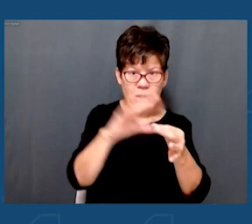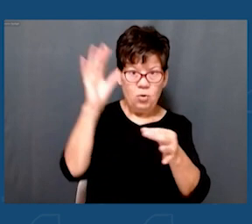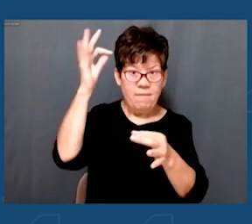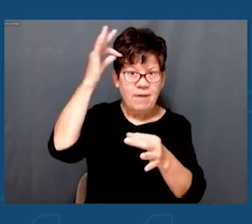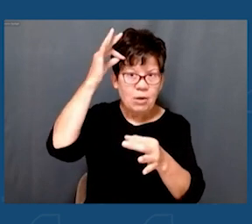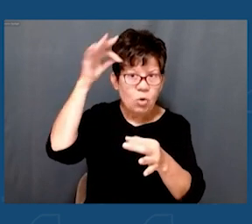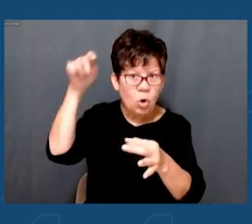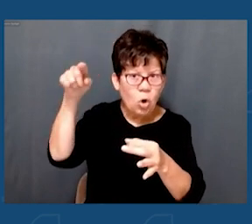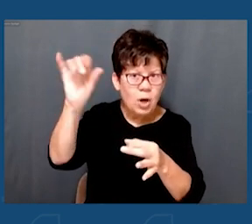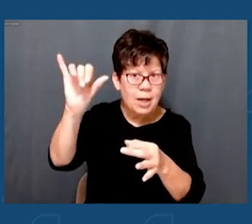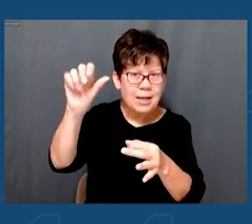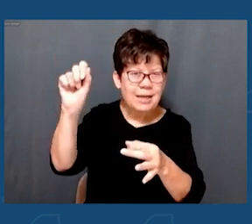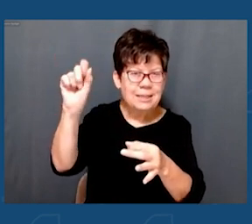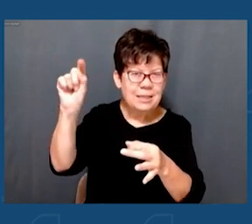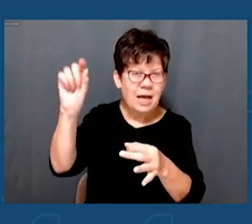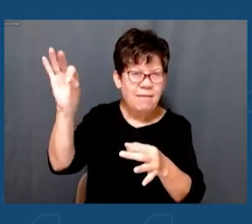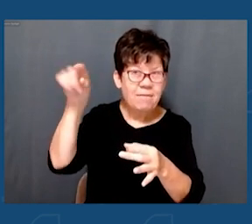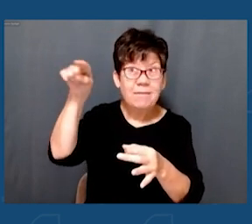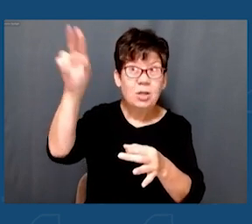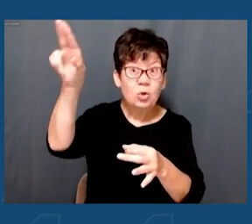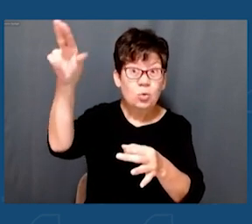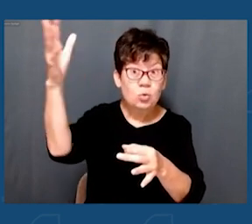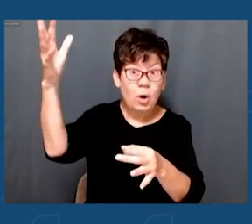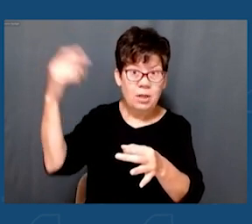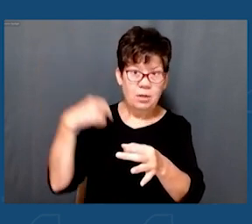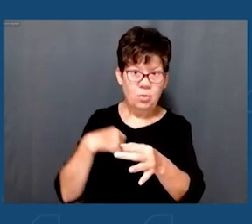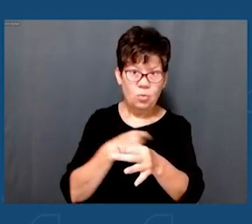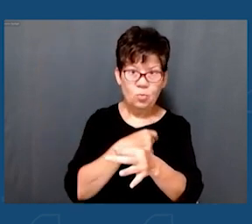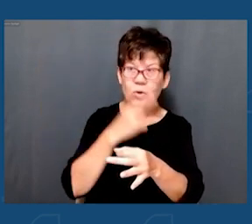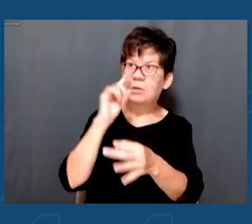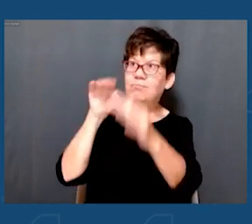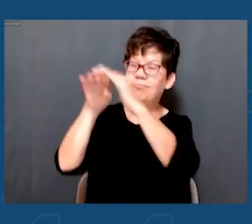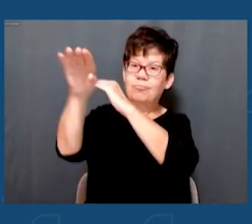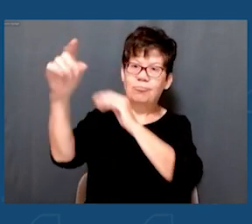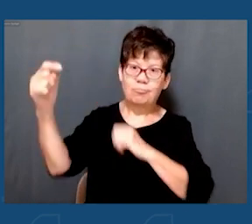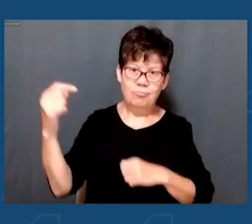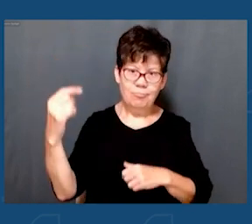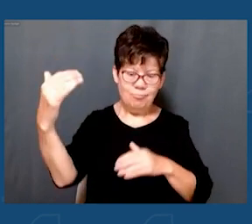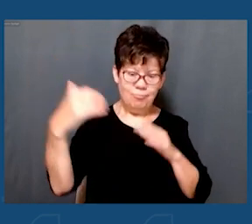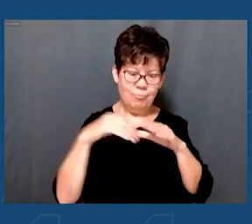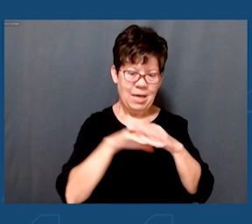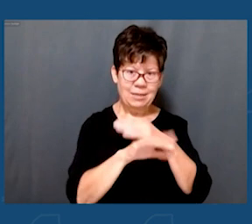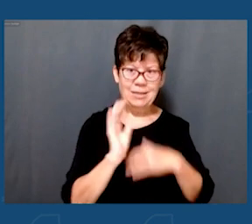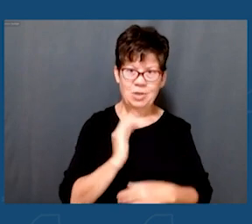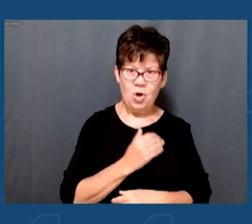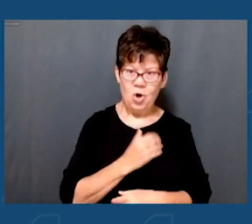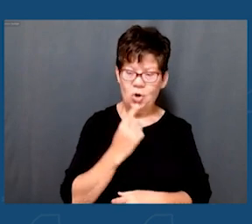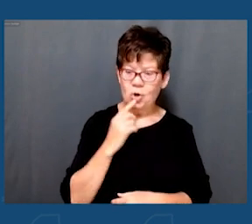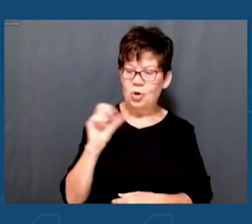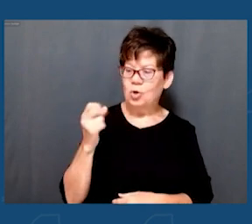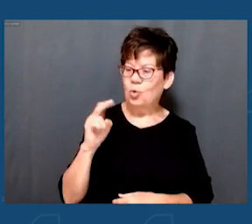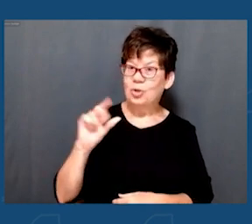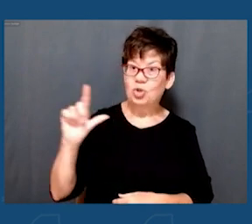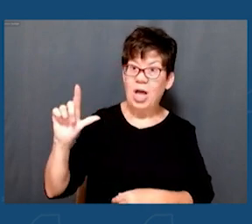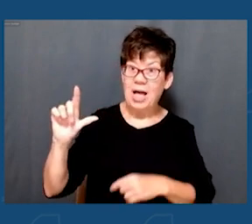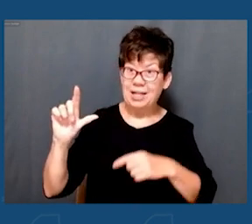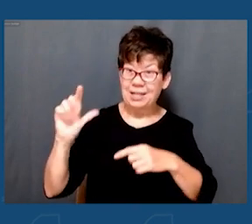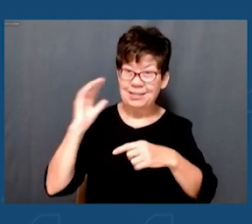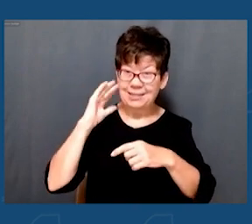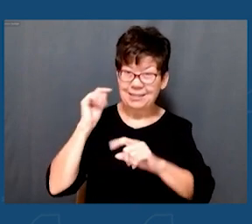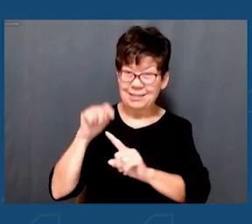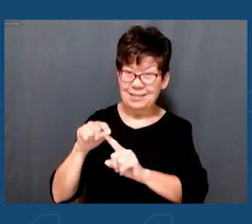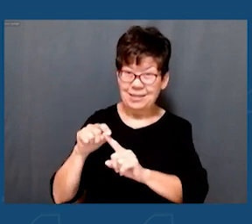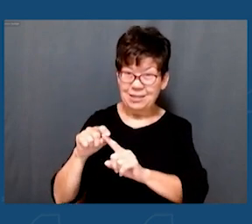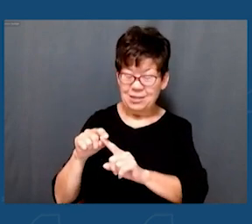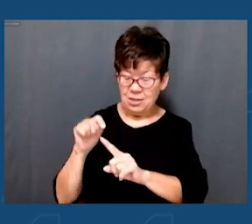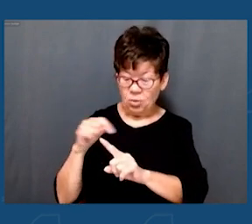ATF and what they're using. That means one thing that's so important. We can process shell casings and check for matches and other crimes faster